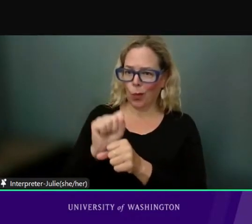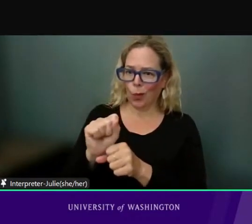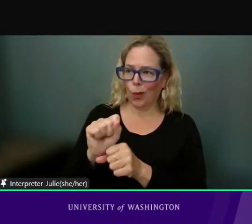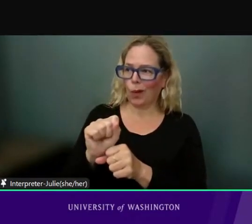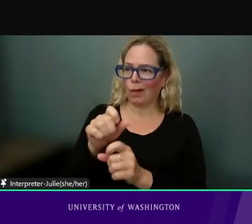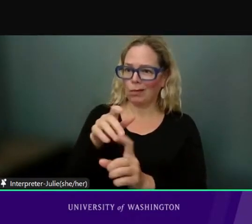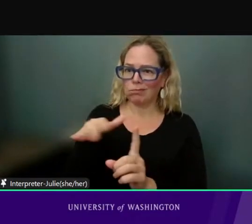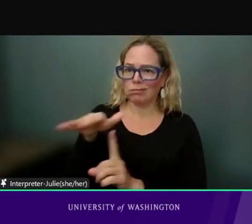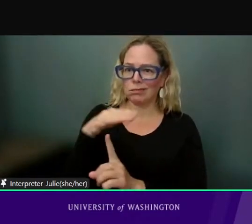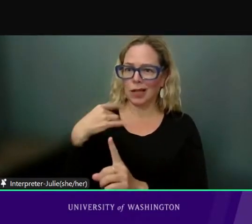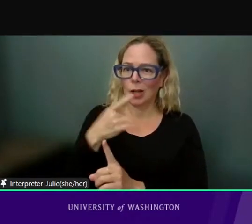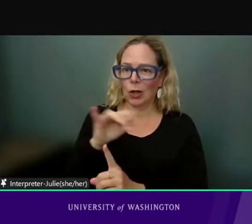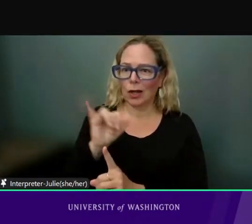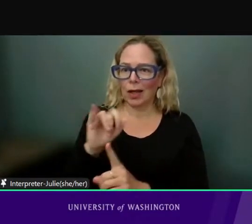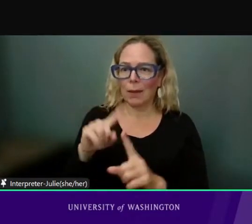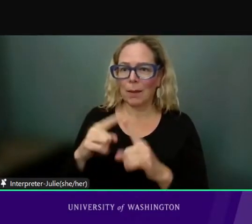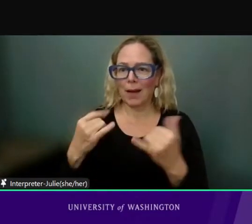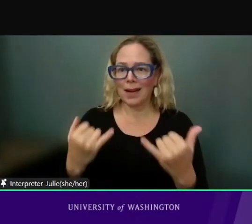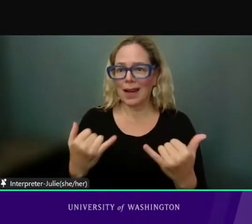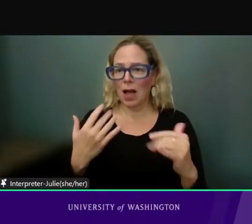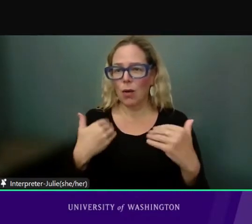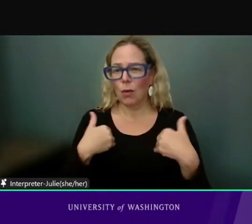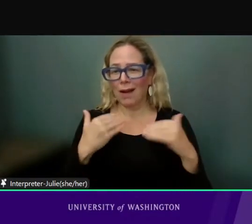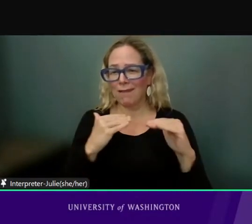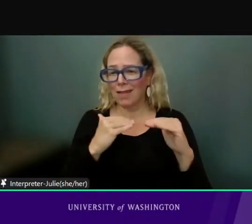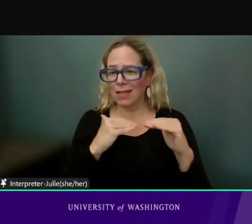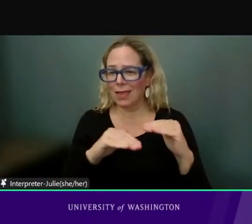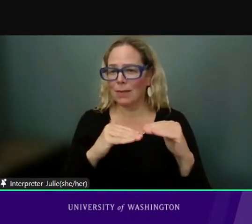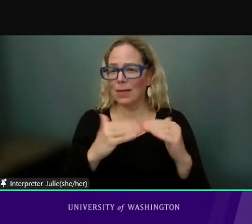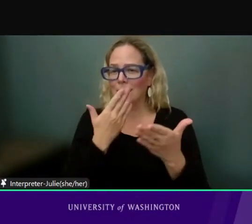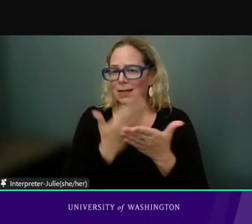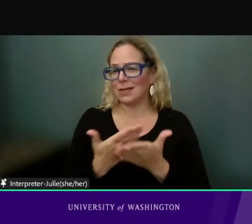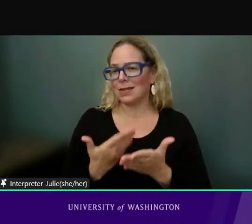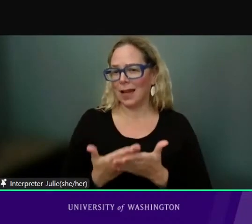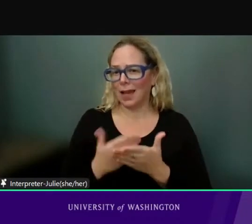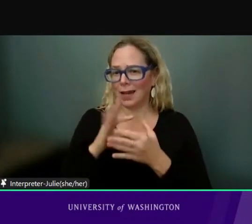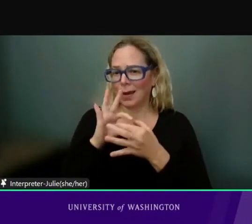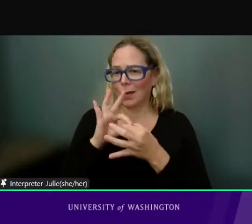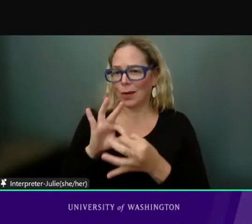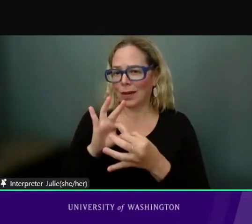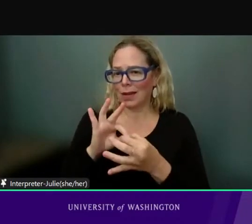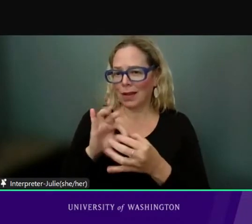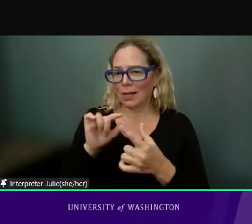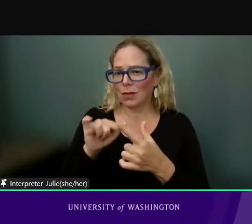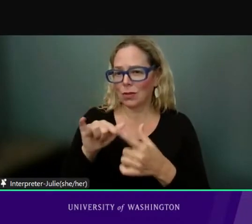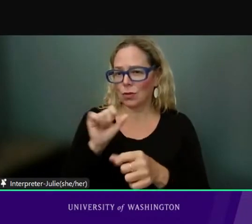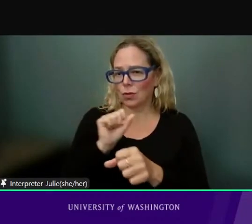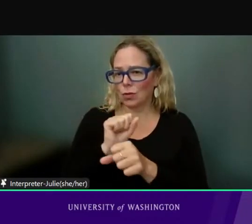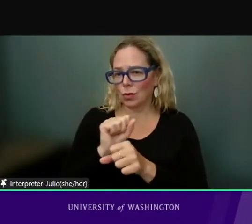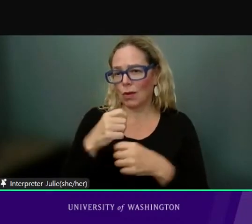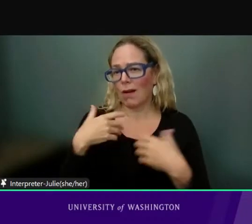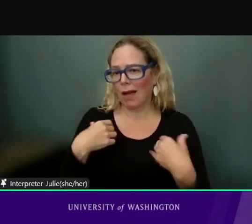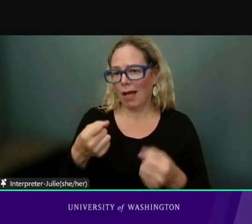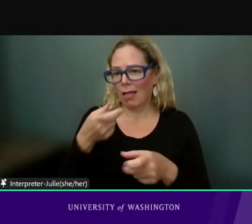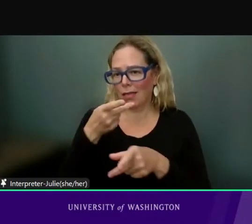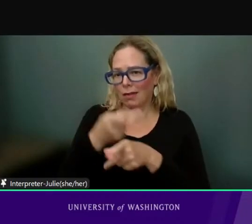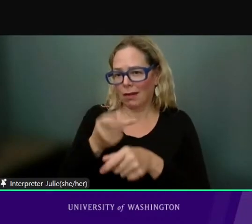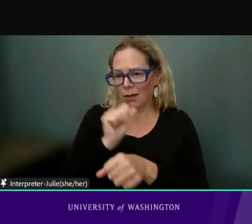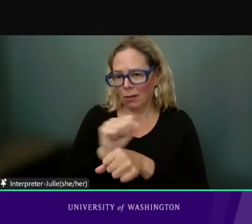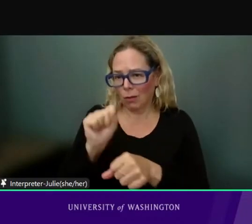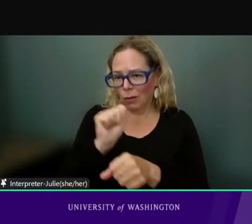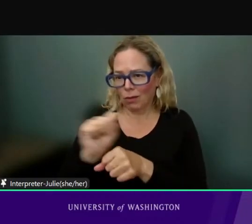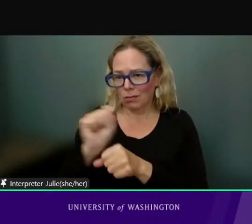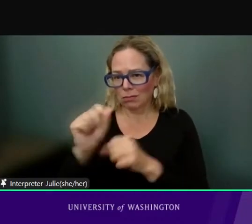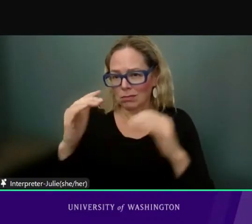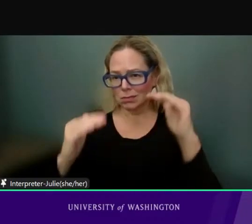now, there's only limited work-related data available for all healthcare occupations. Next slide, please.